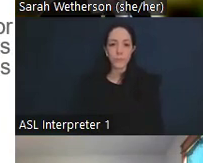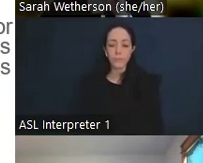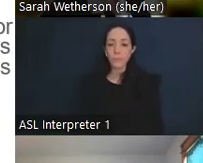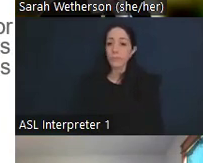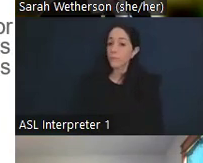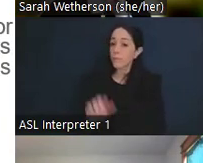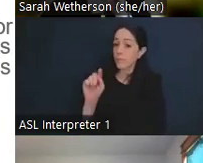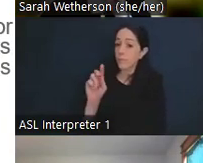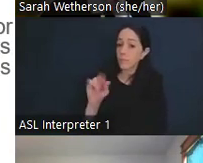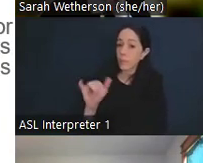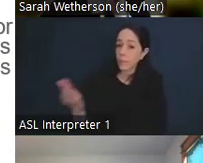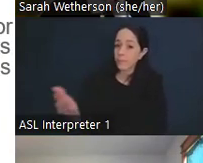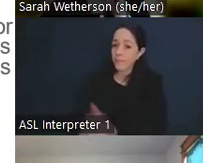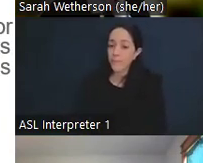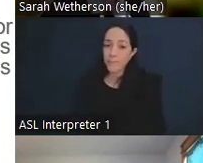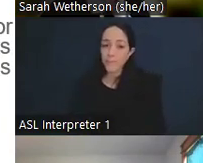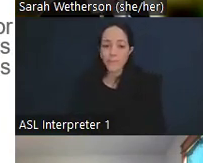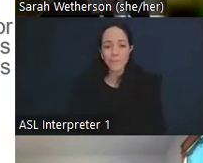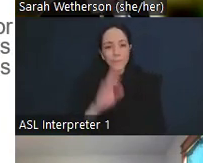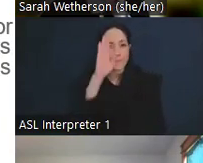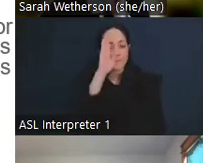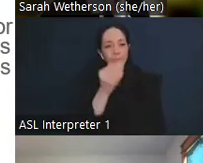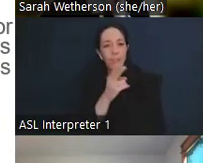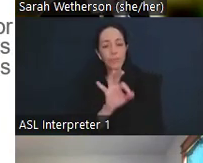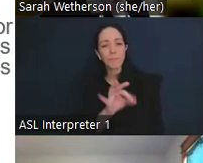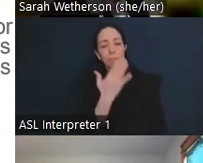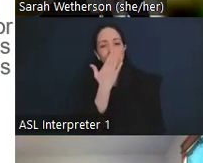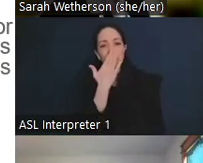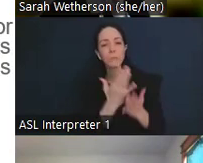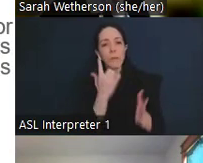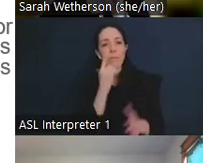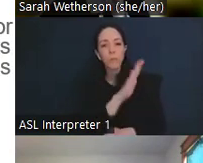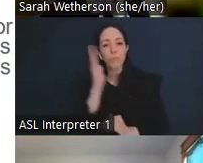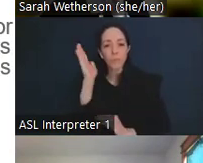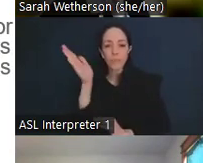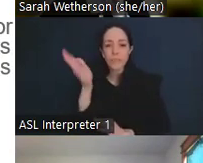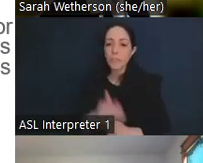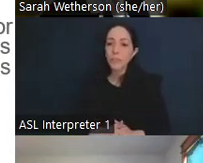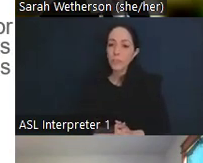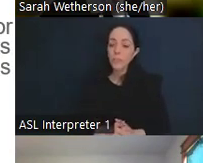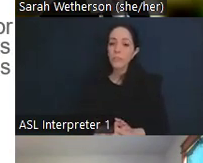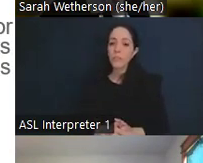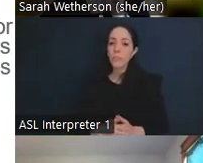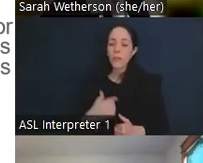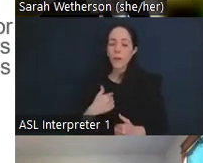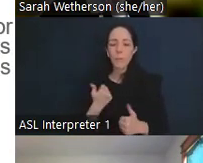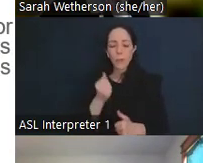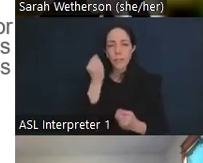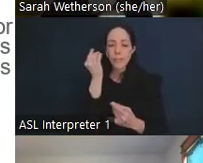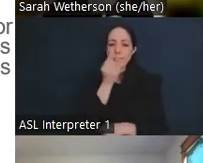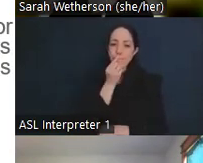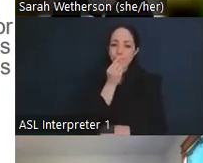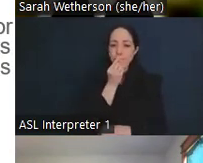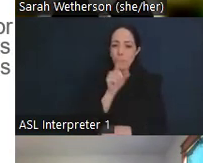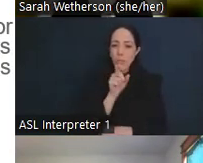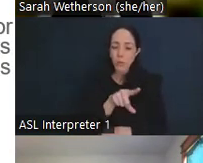Tony. Hillary, thank you for that presentation. trying to formulate my question. Part of